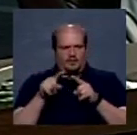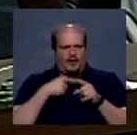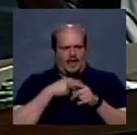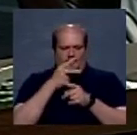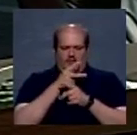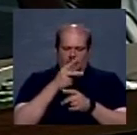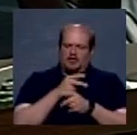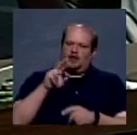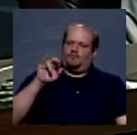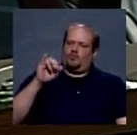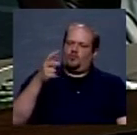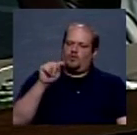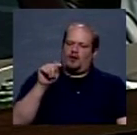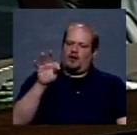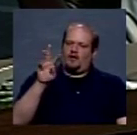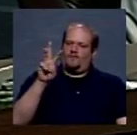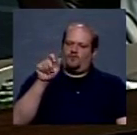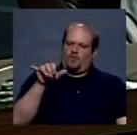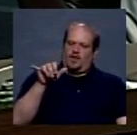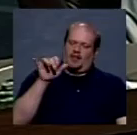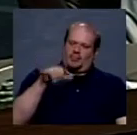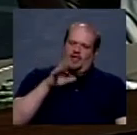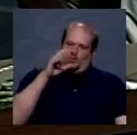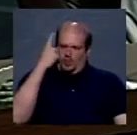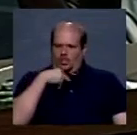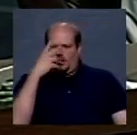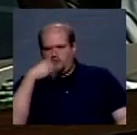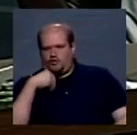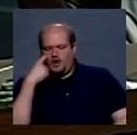right of way. So it'll look pretty